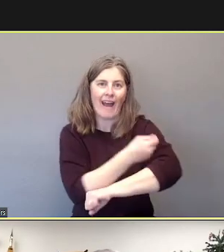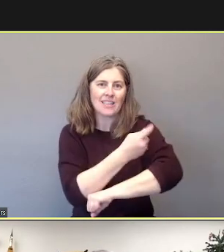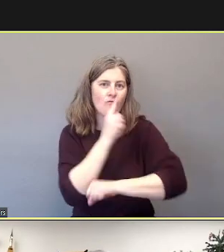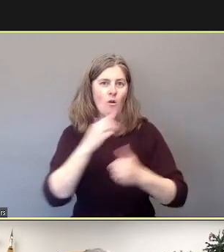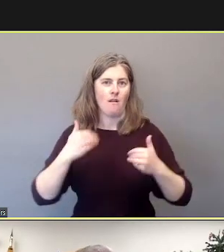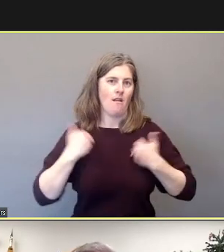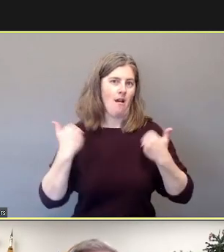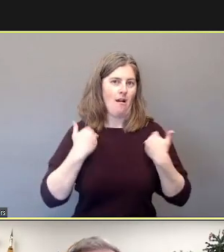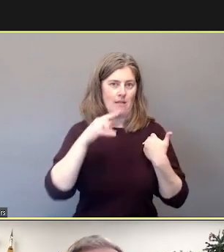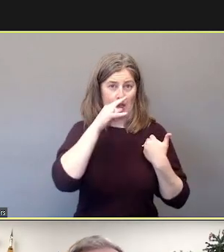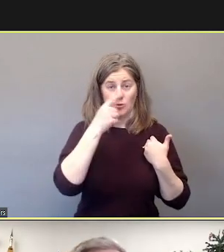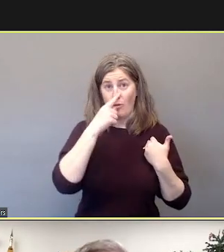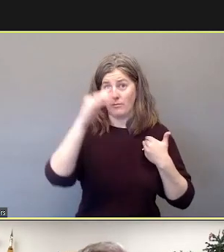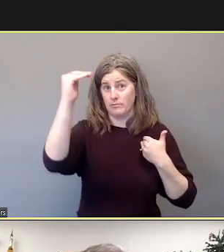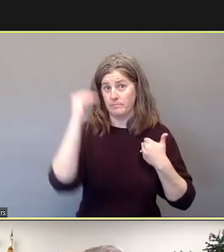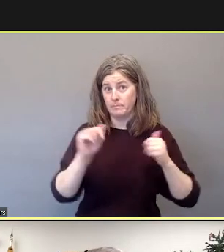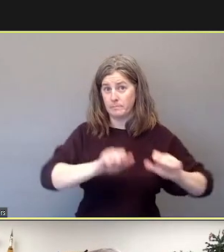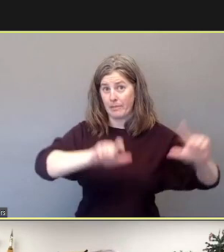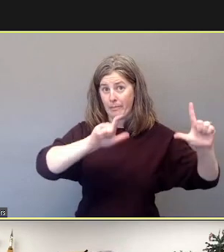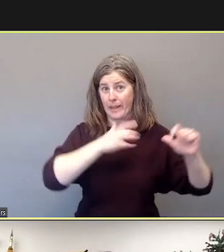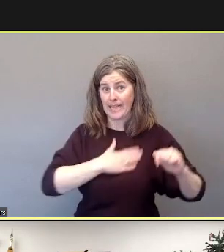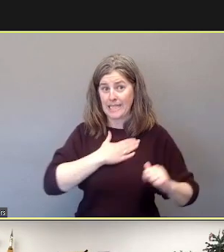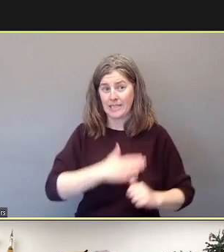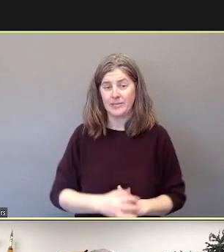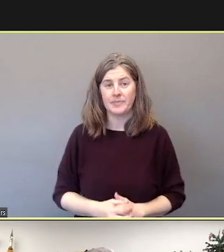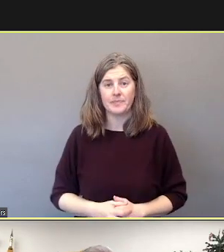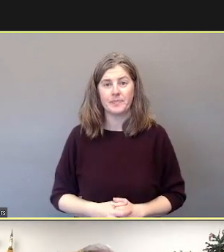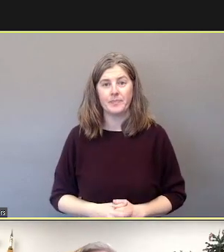young kids. Next slide, please.